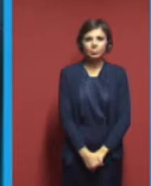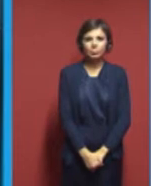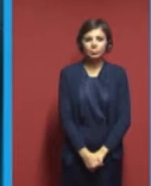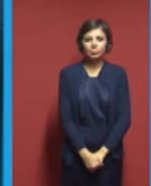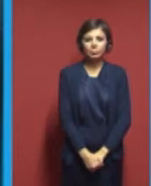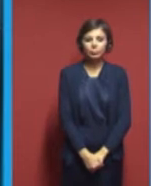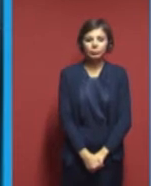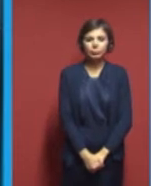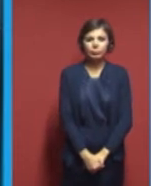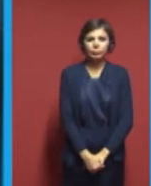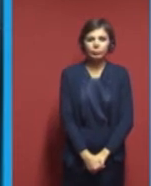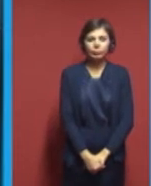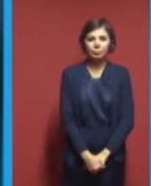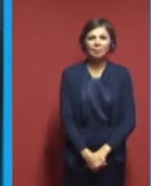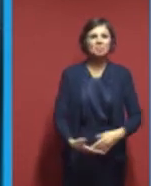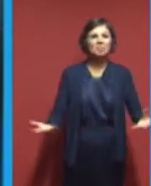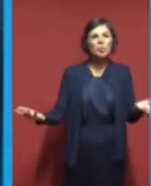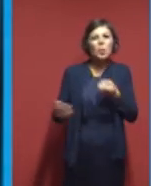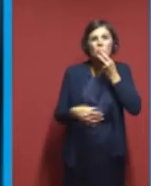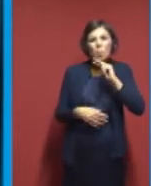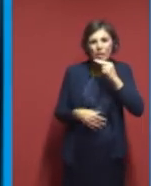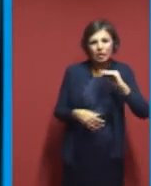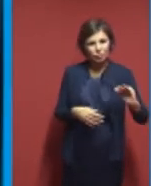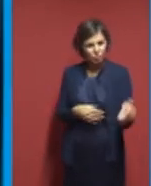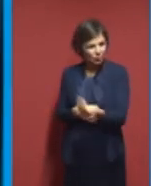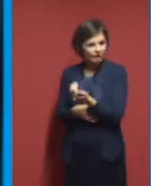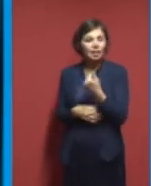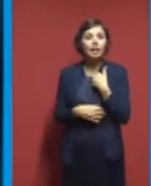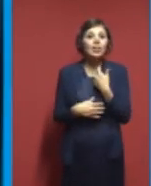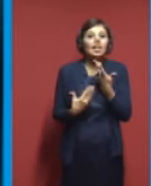Good afternoon, everybody. I'd like to introduce you to Alana.